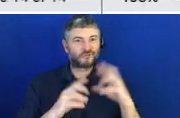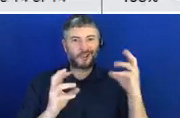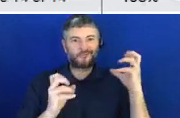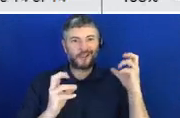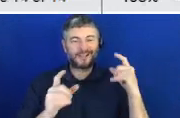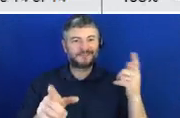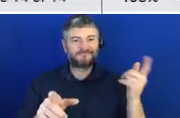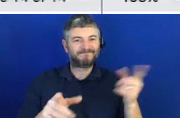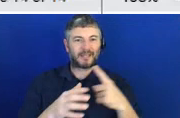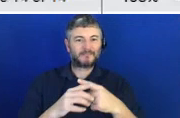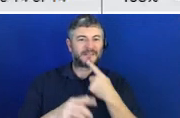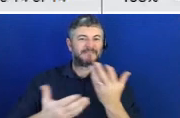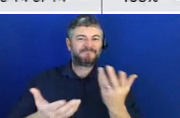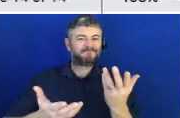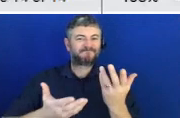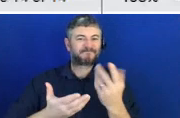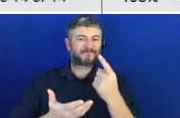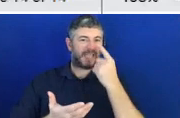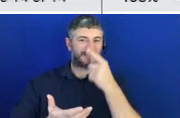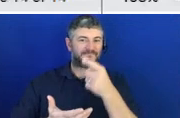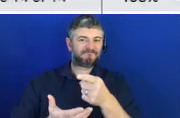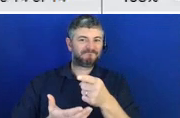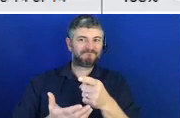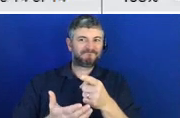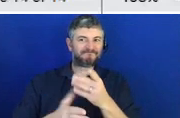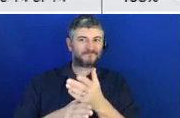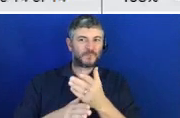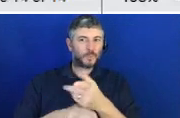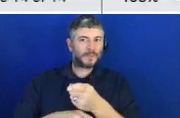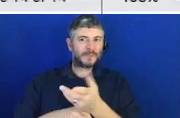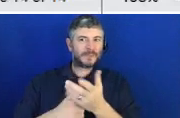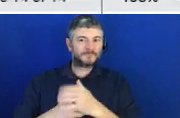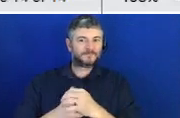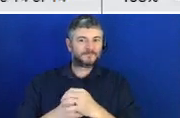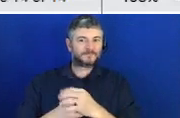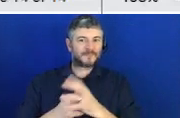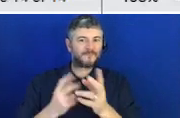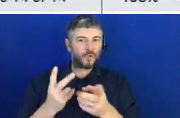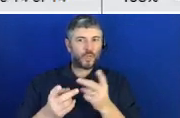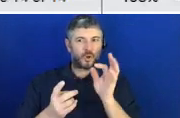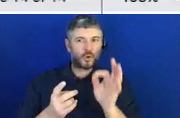No, I don't think we've got our other question.